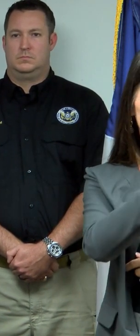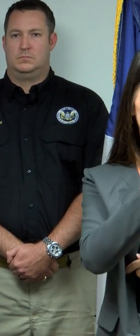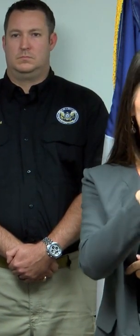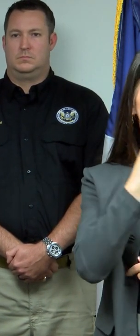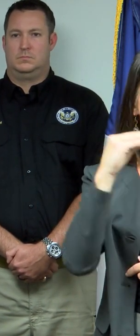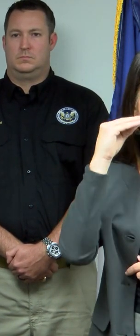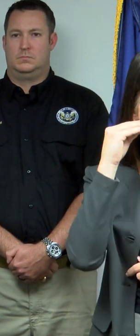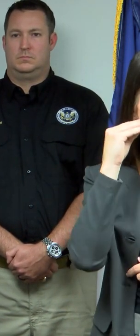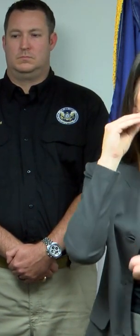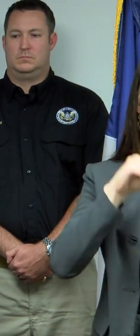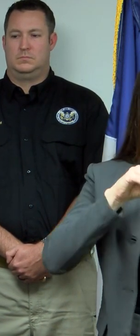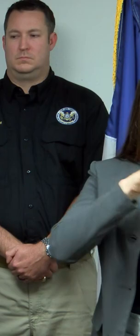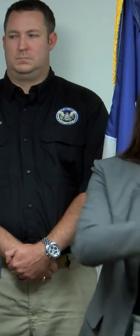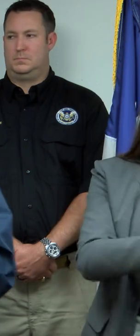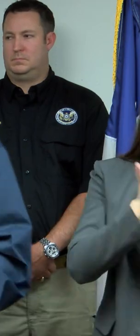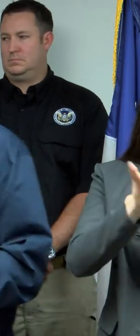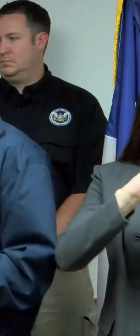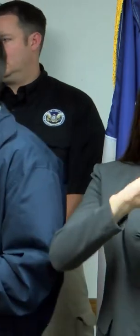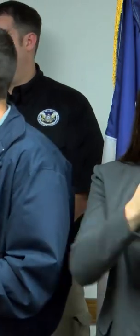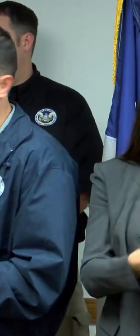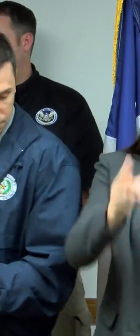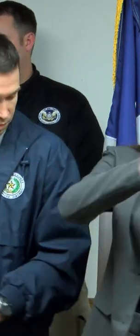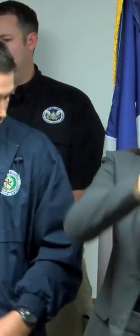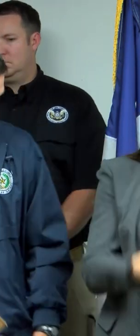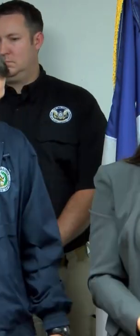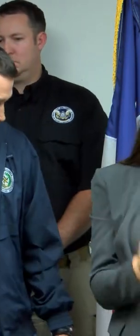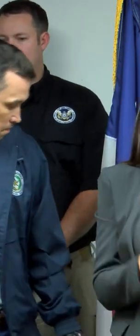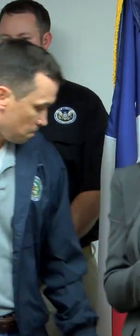that number changed at all? Has it gone up? Does anybody?